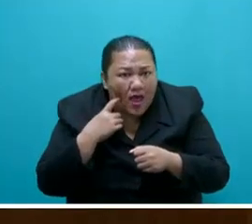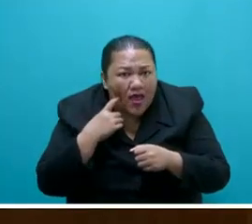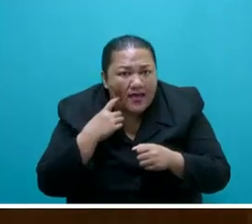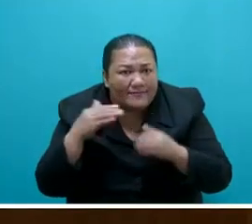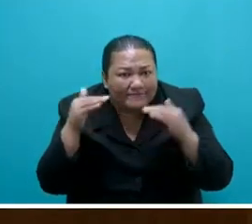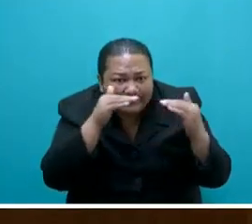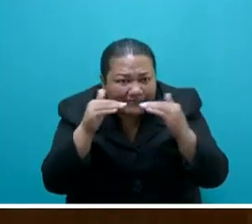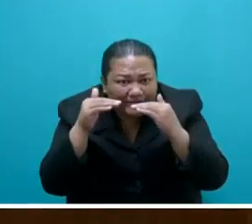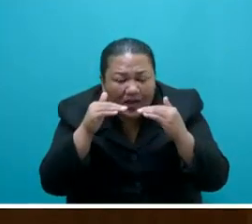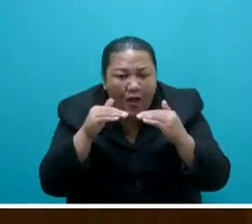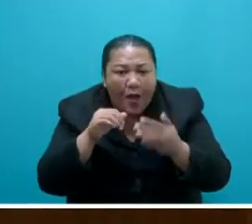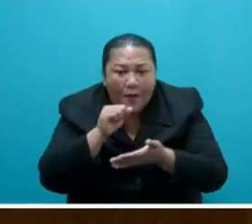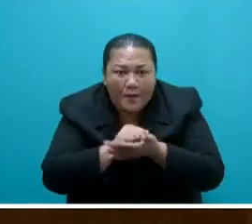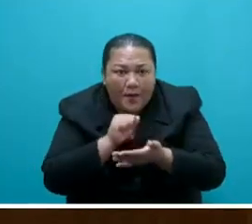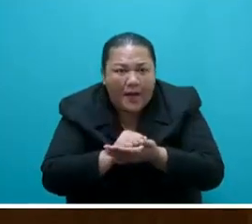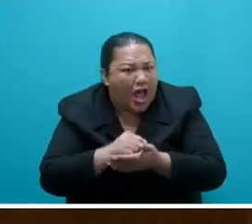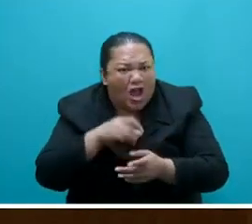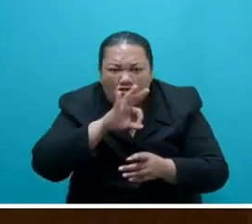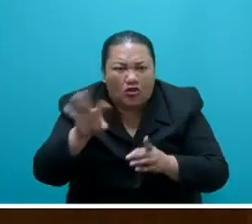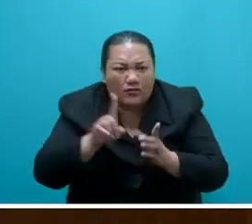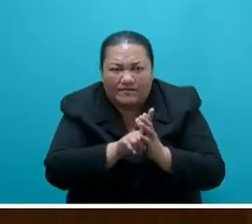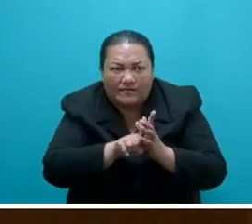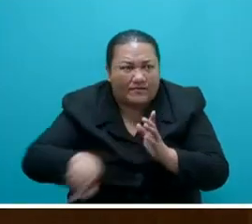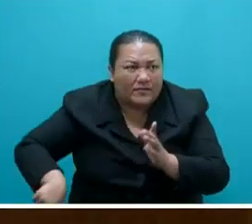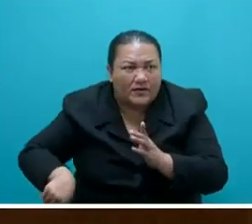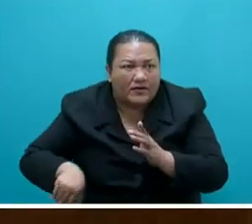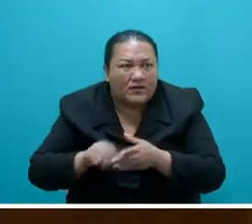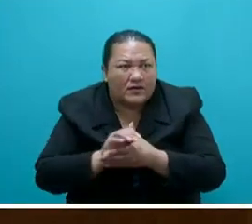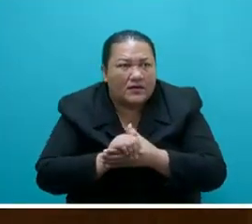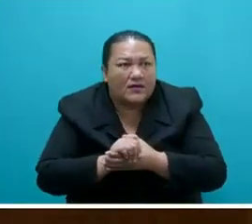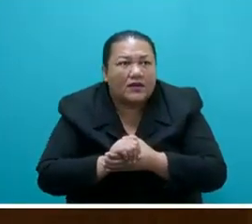behind. And their siege mentality.